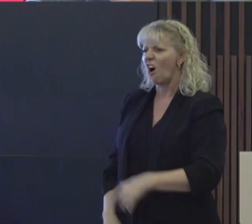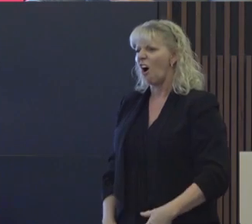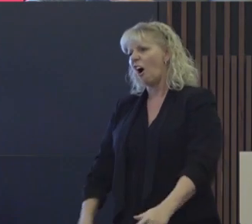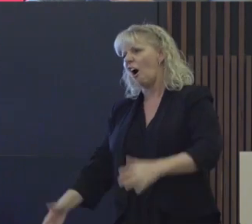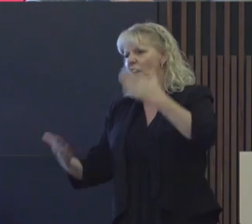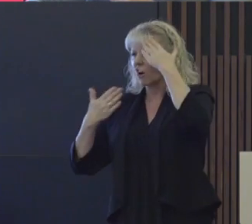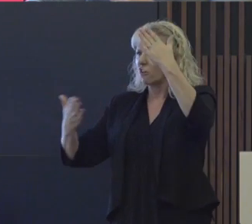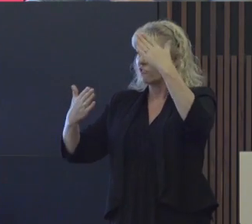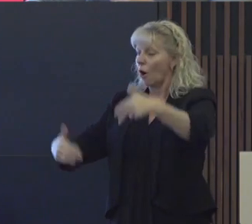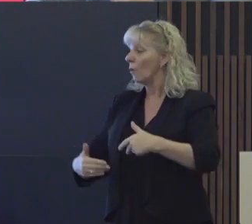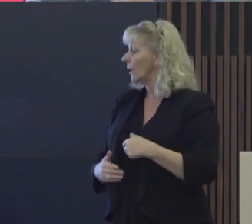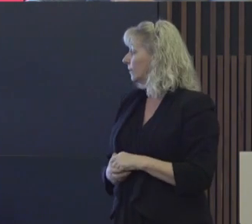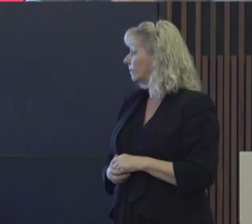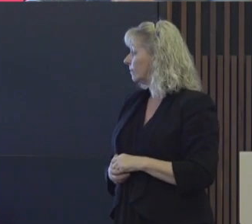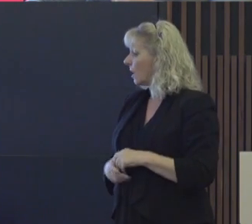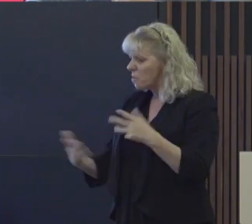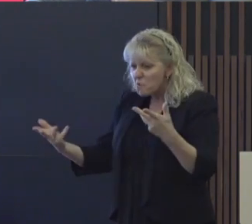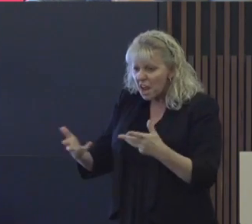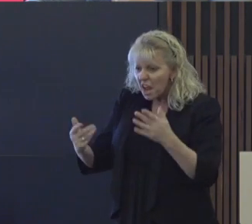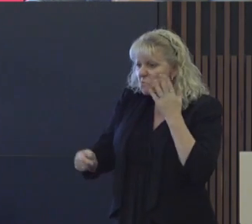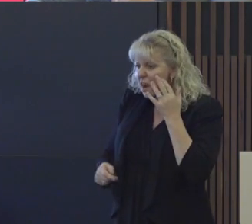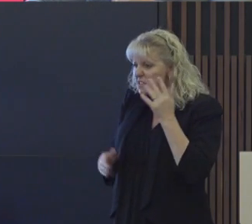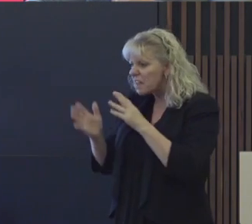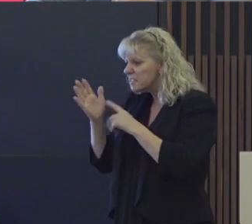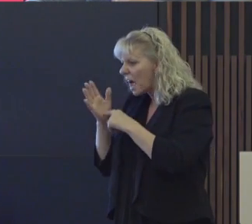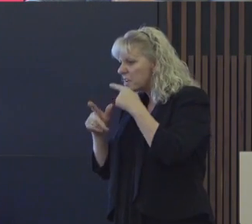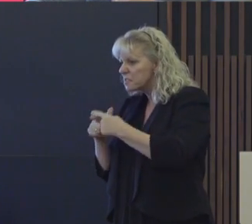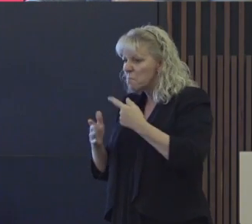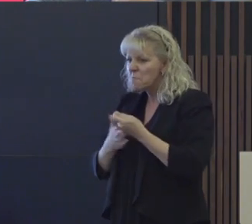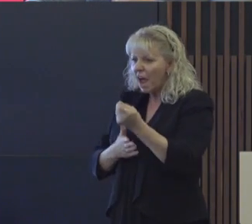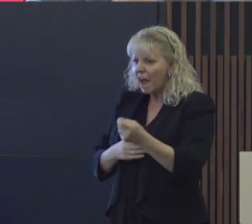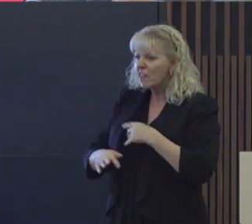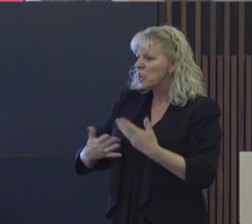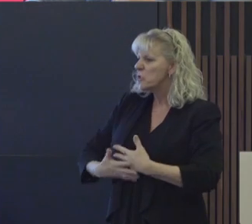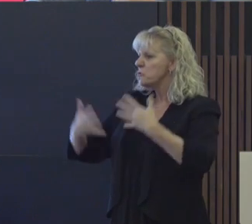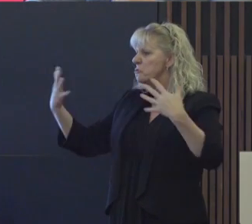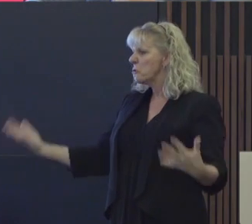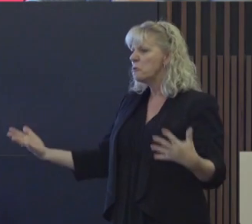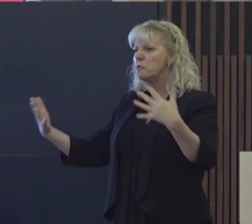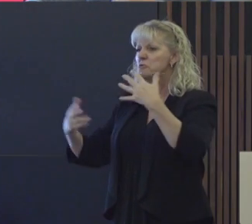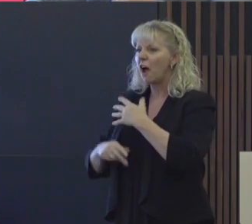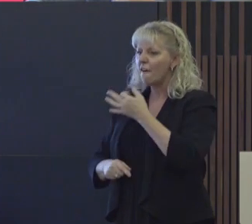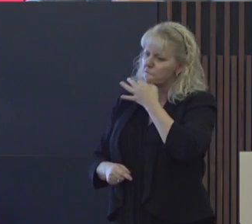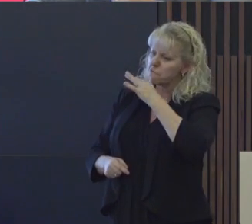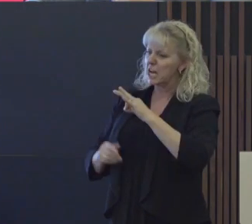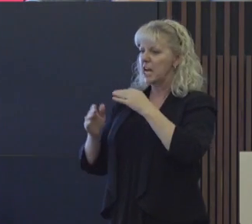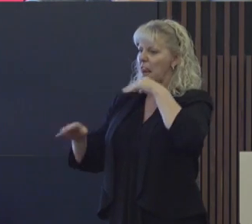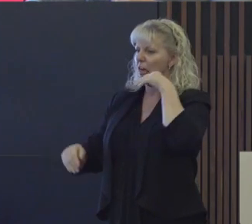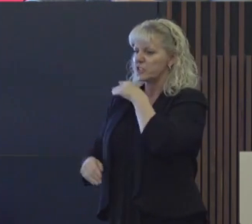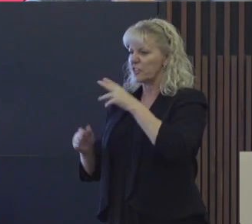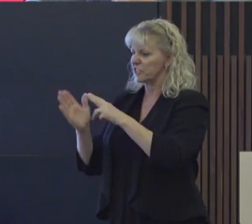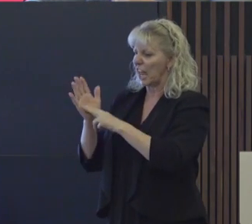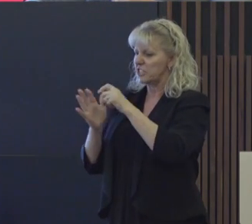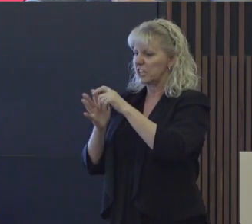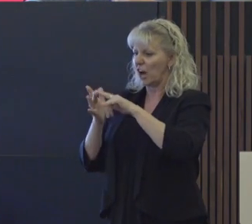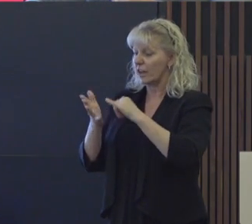don't know. Where's the taxpayer have to fund this huge free lunch, which is the NDIS? And I thought, mate,